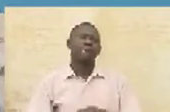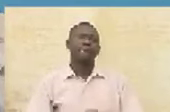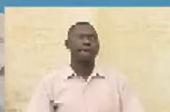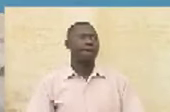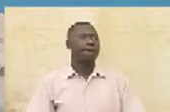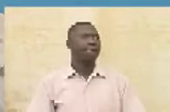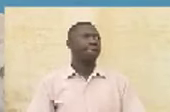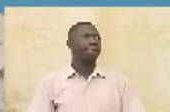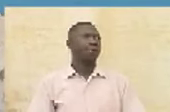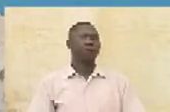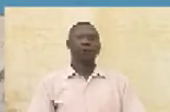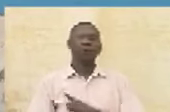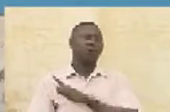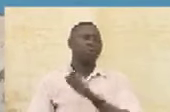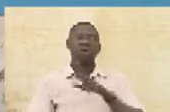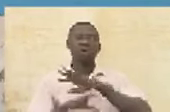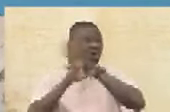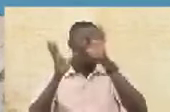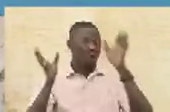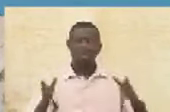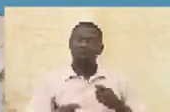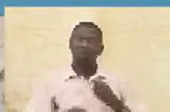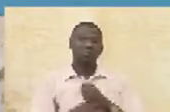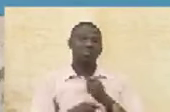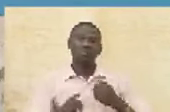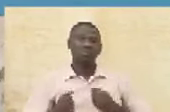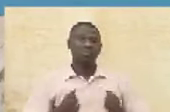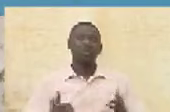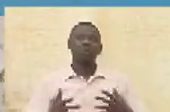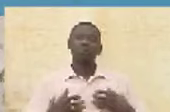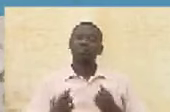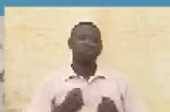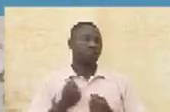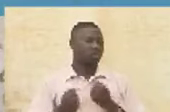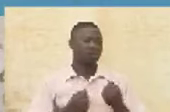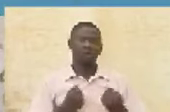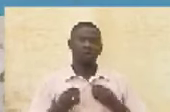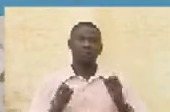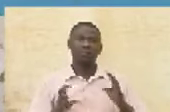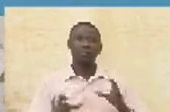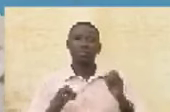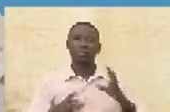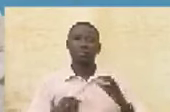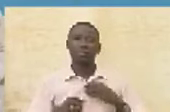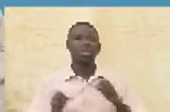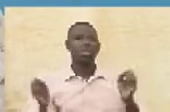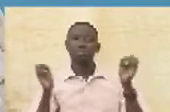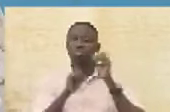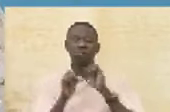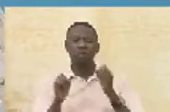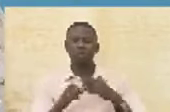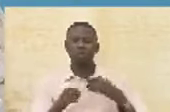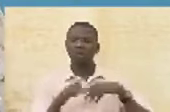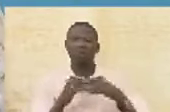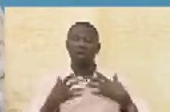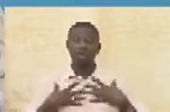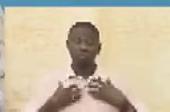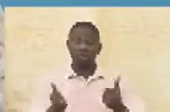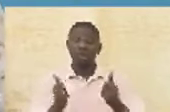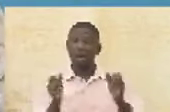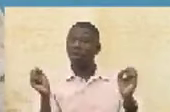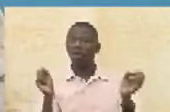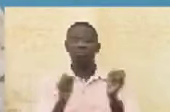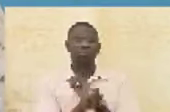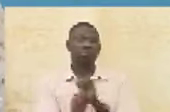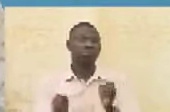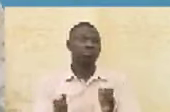bones. We all became sick. There was nobody among us who regained his or her